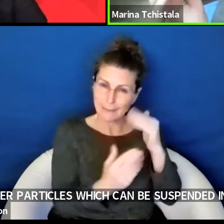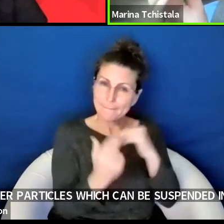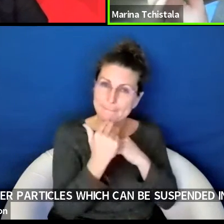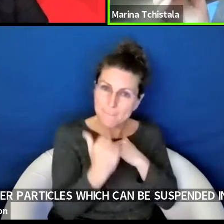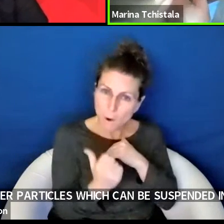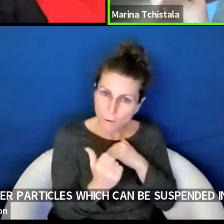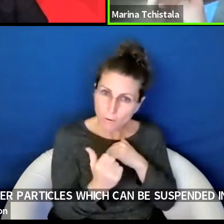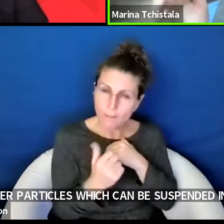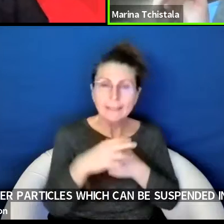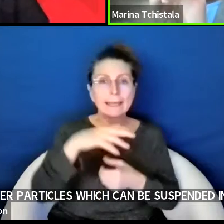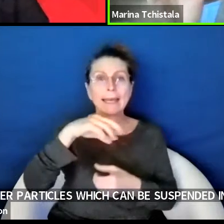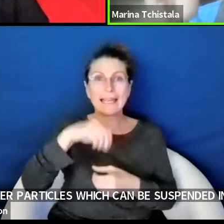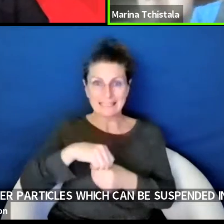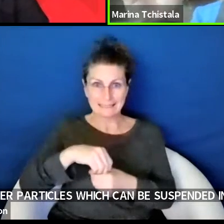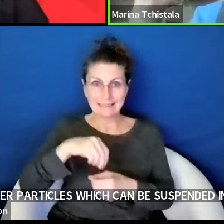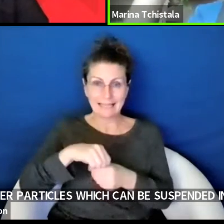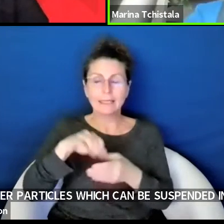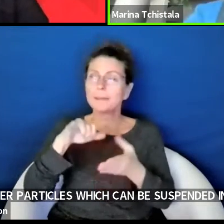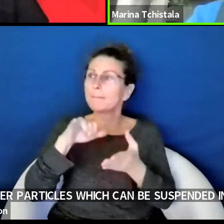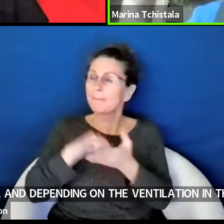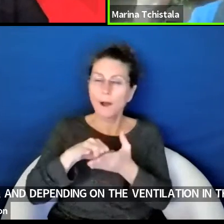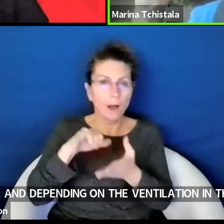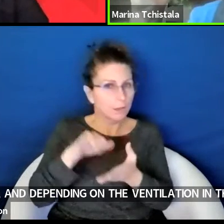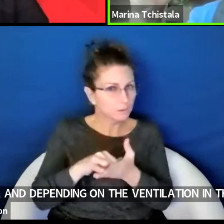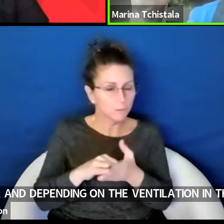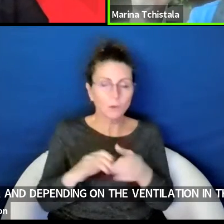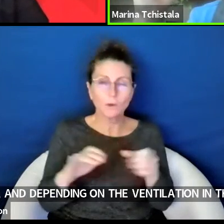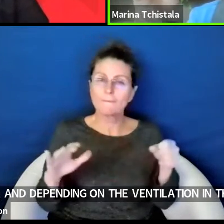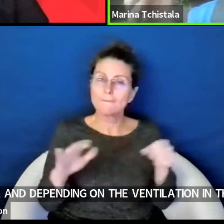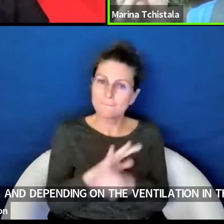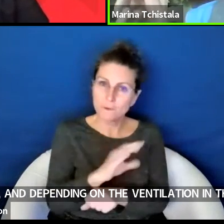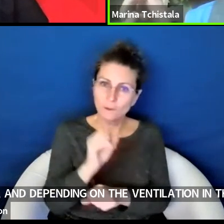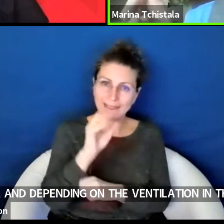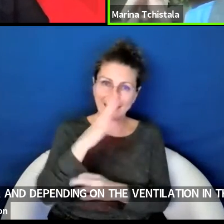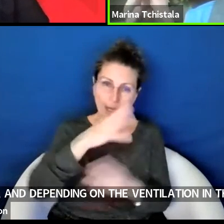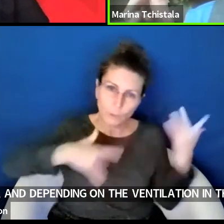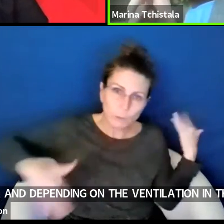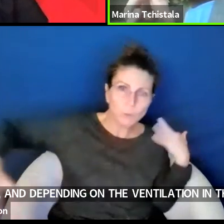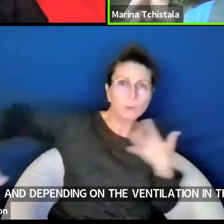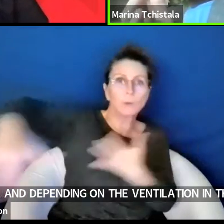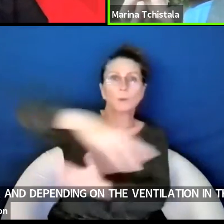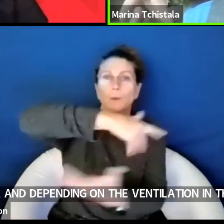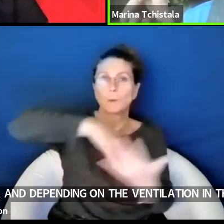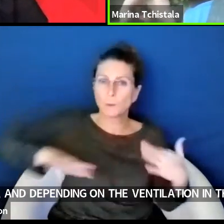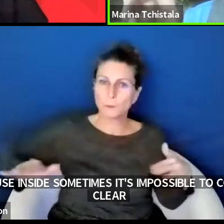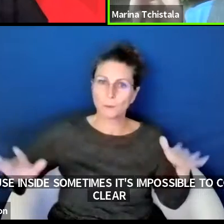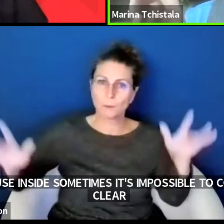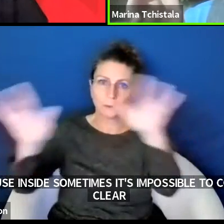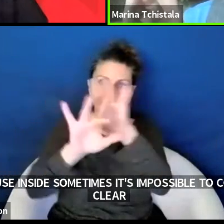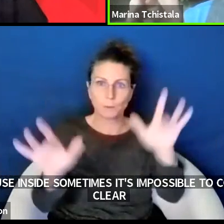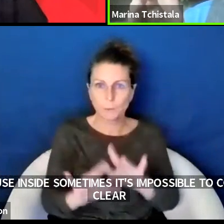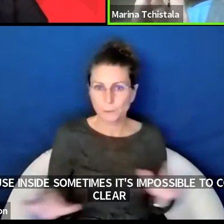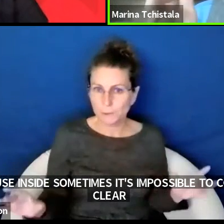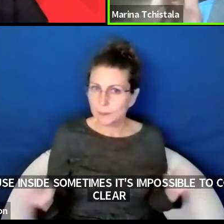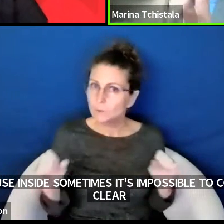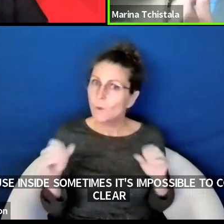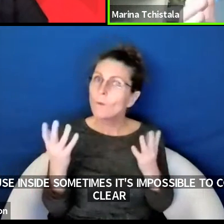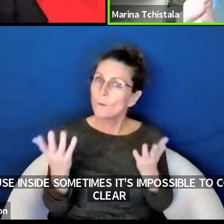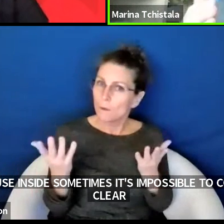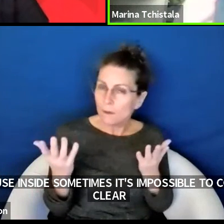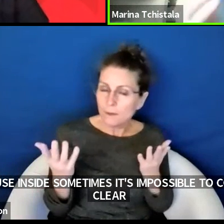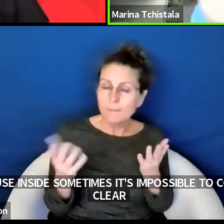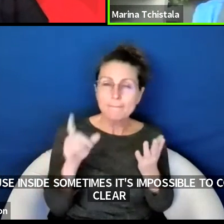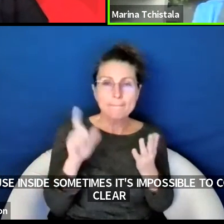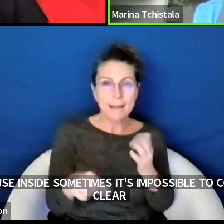inside sometimes it's impossible to completely clear the whole air. That's why we're trying